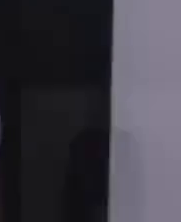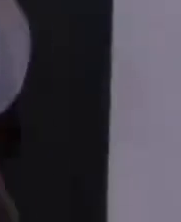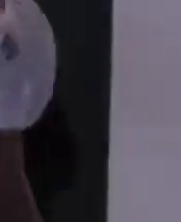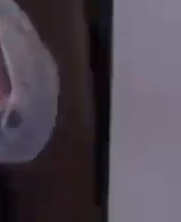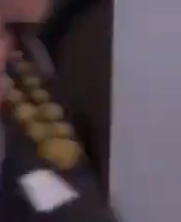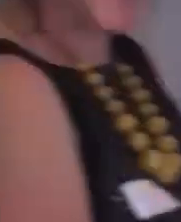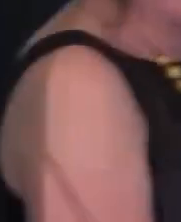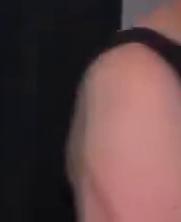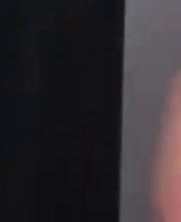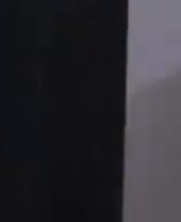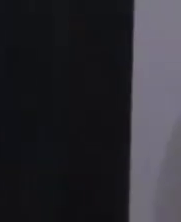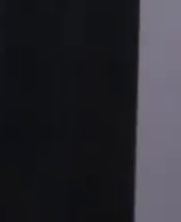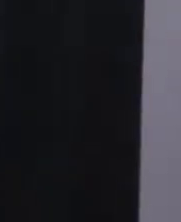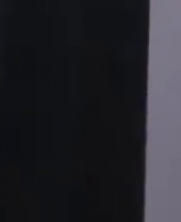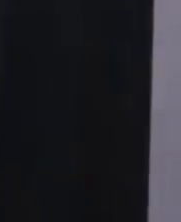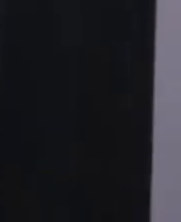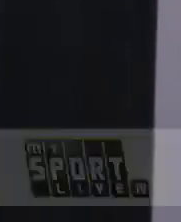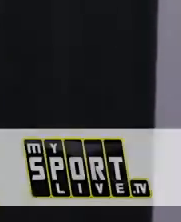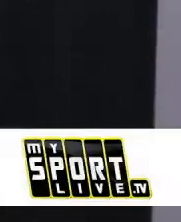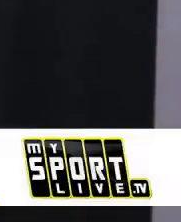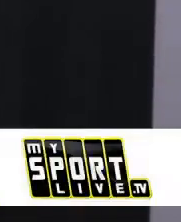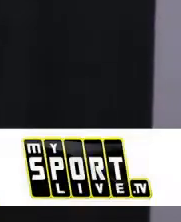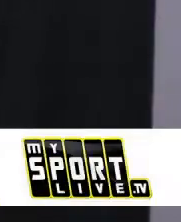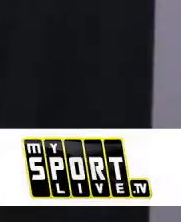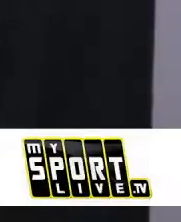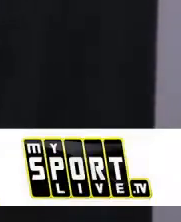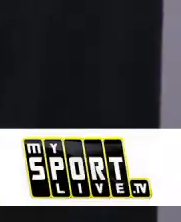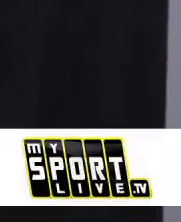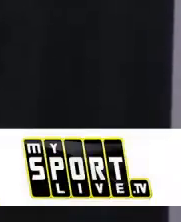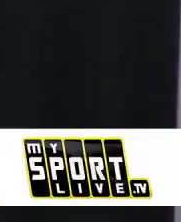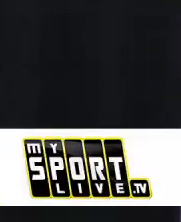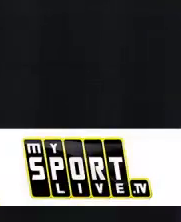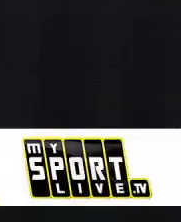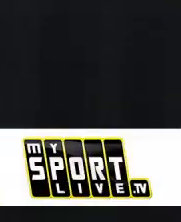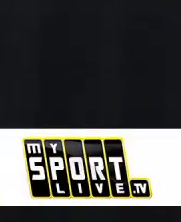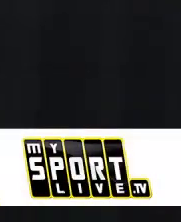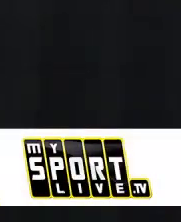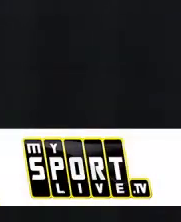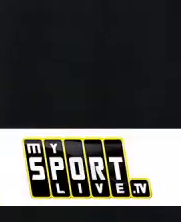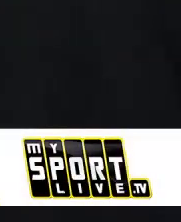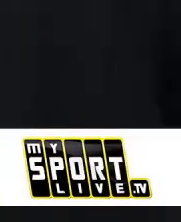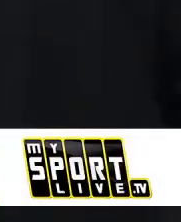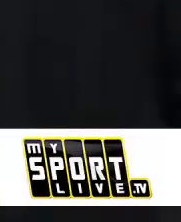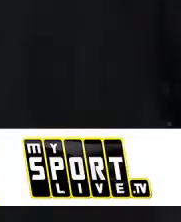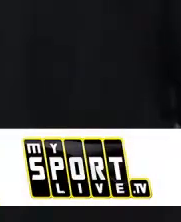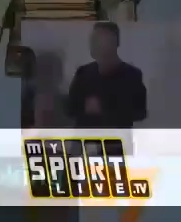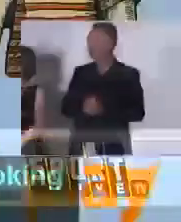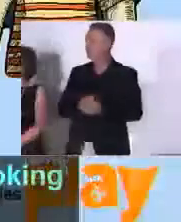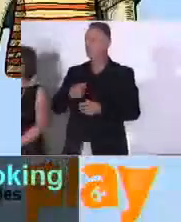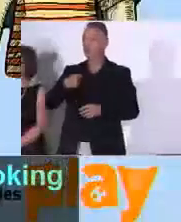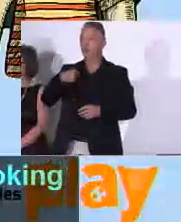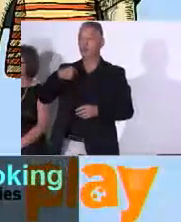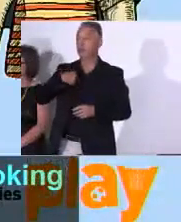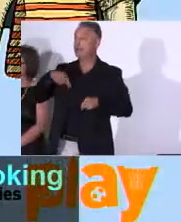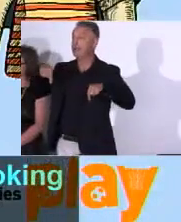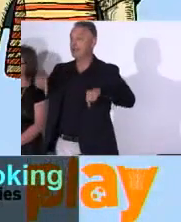So hi, I'm Sam from AAA Play. I've met a number of you, but looking forward to meeting many more. So as Rachel said, we're basically here